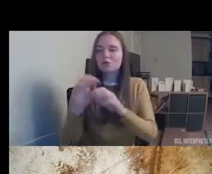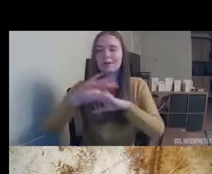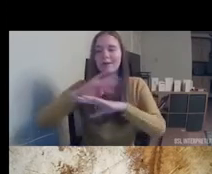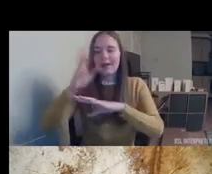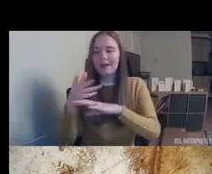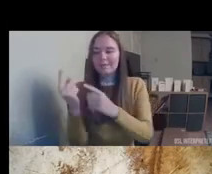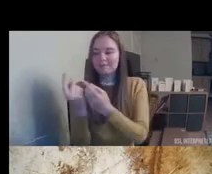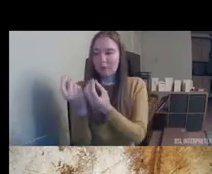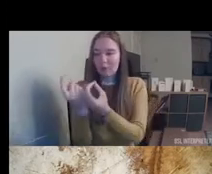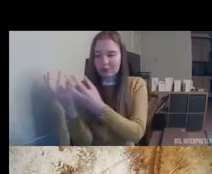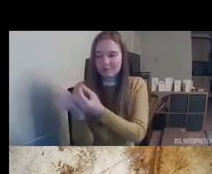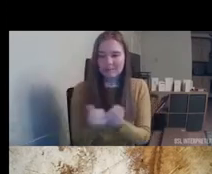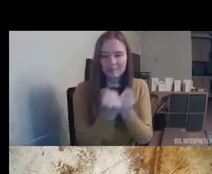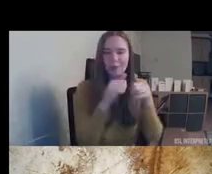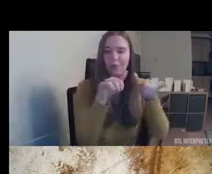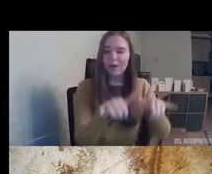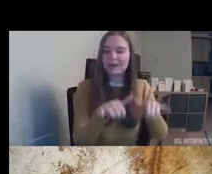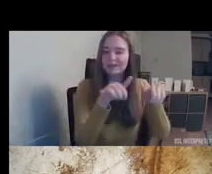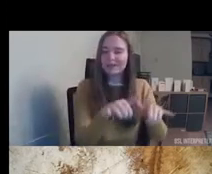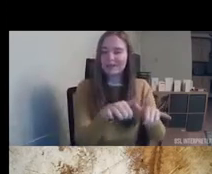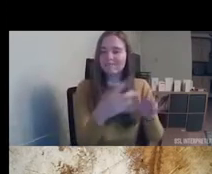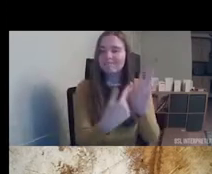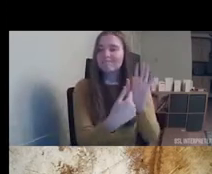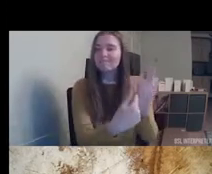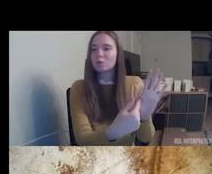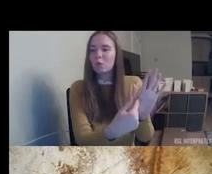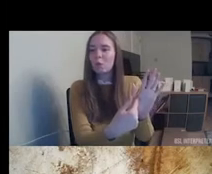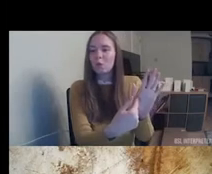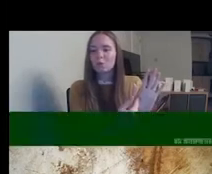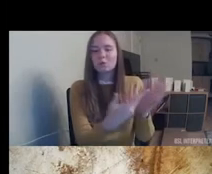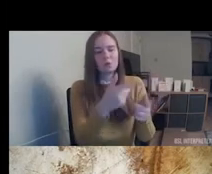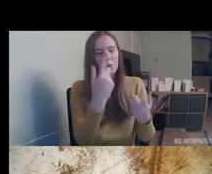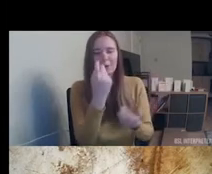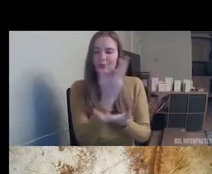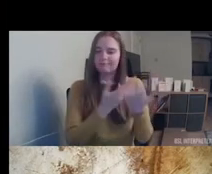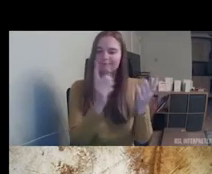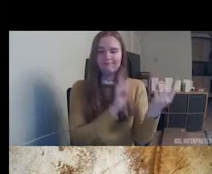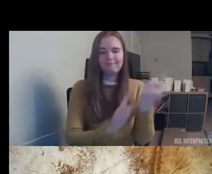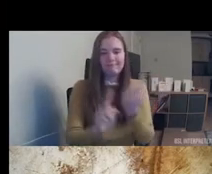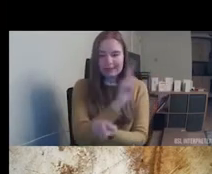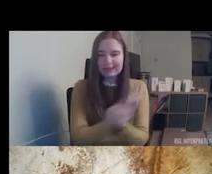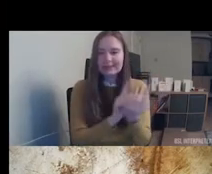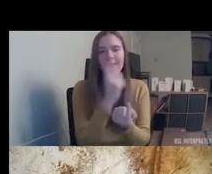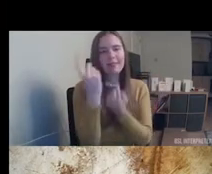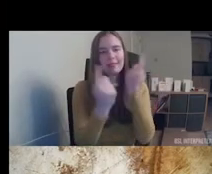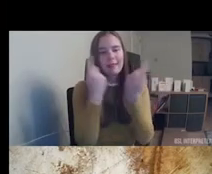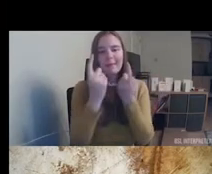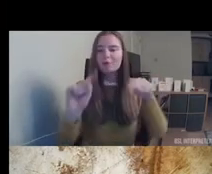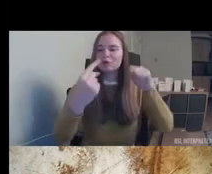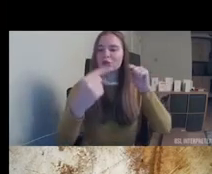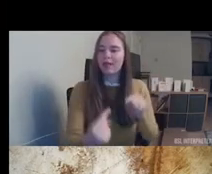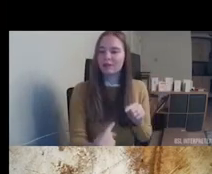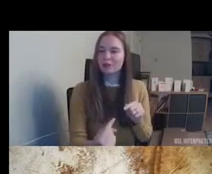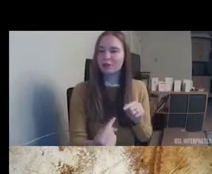Venice as a space where we would have meetings and contemplate the challenges, at least within the